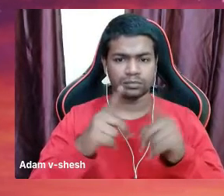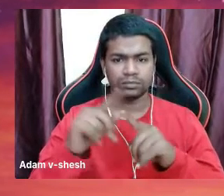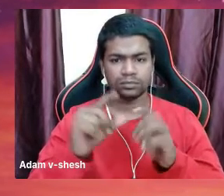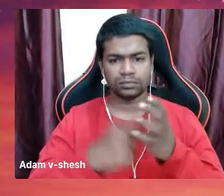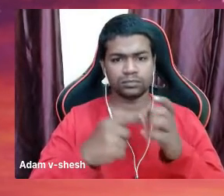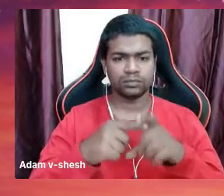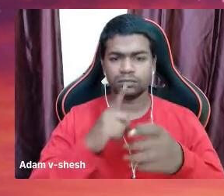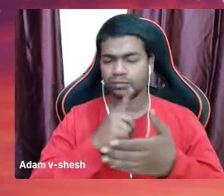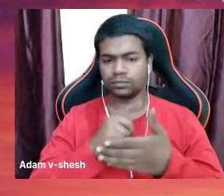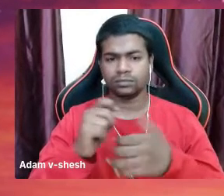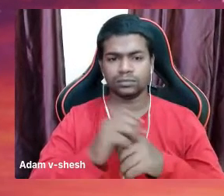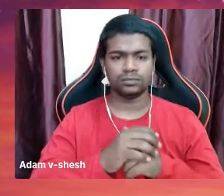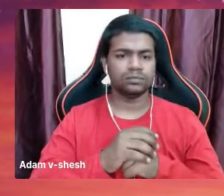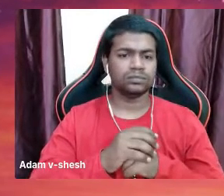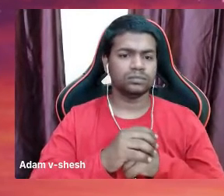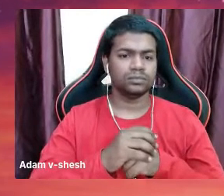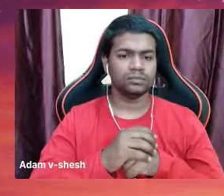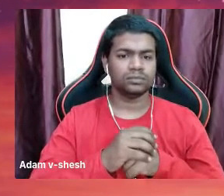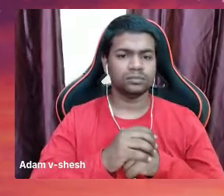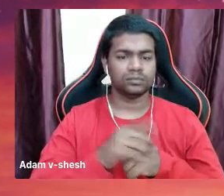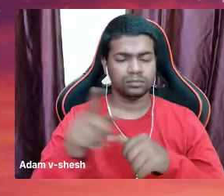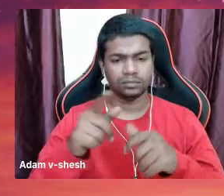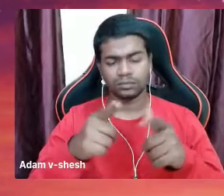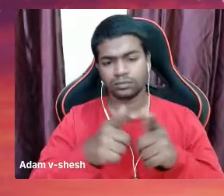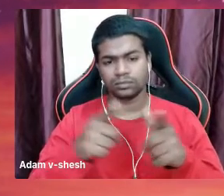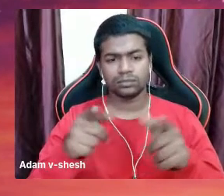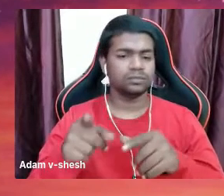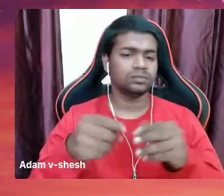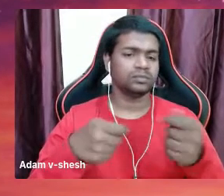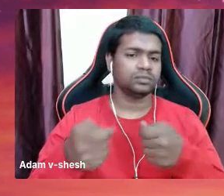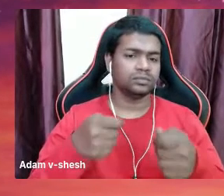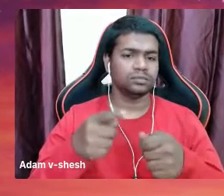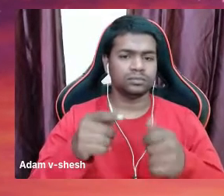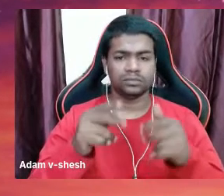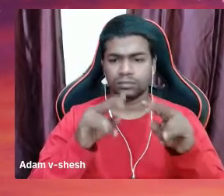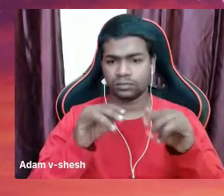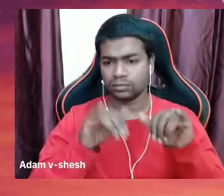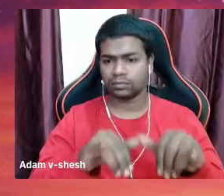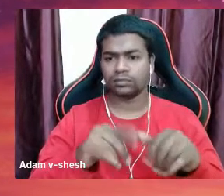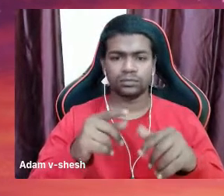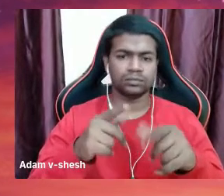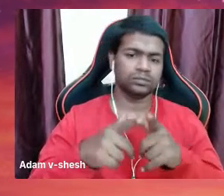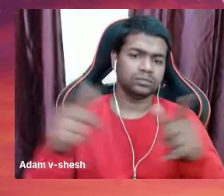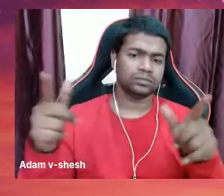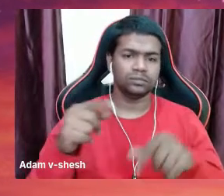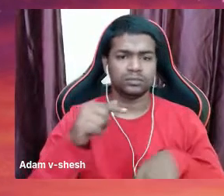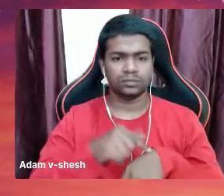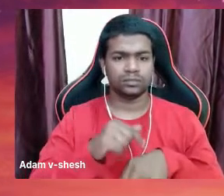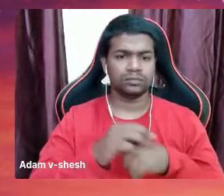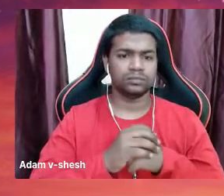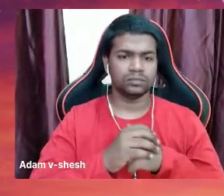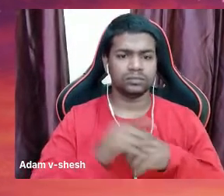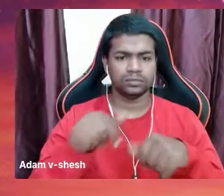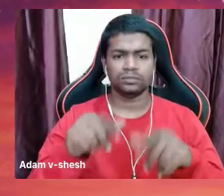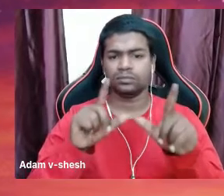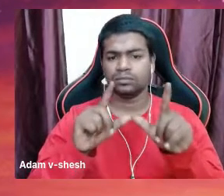are real. They are enduring, lasting businesses that are here to stay for a long period of time. I think that has been now